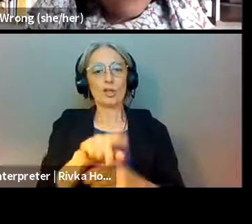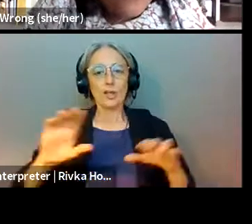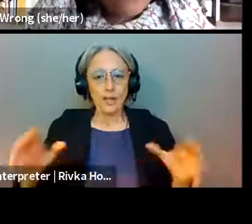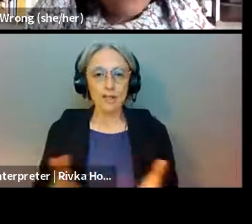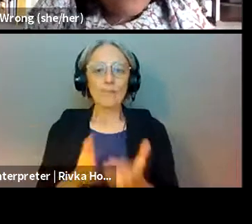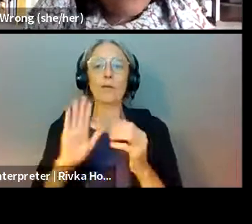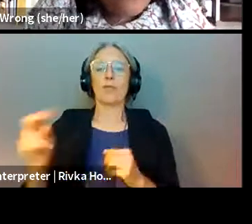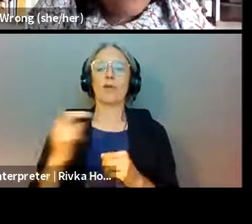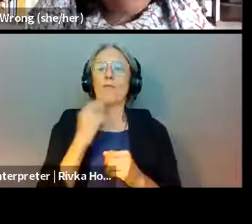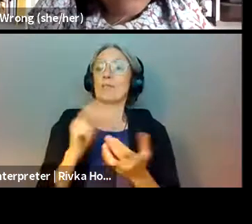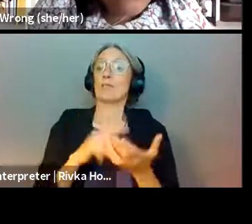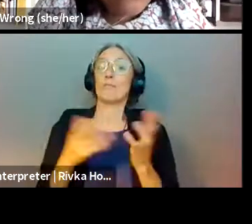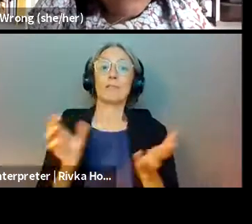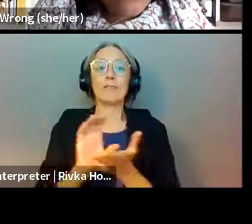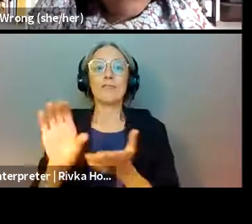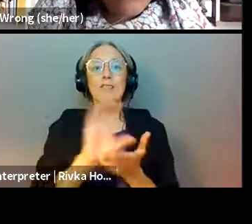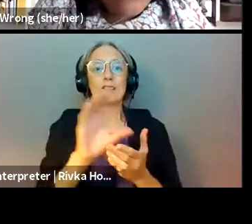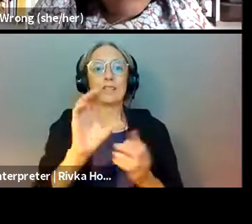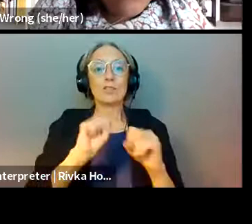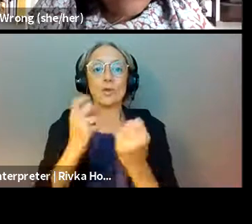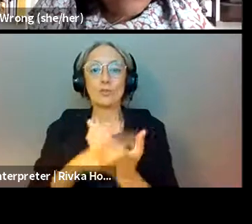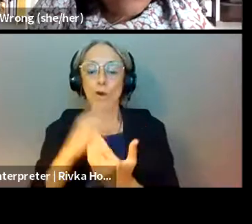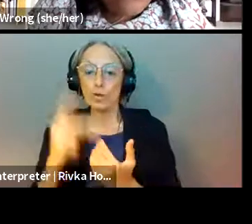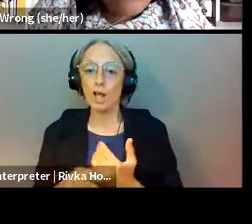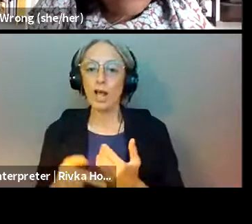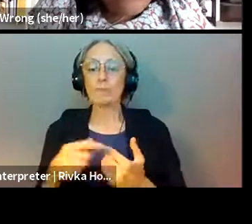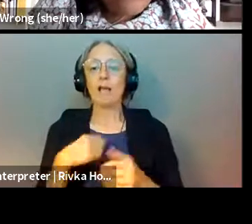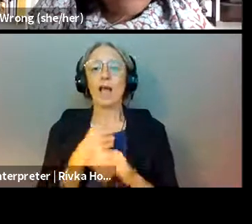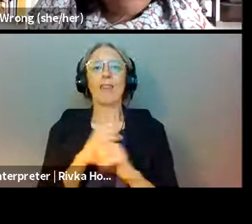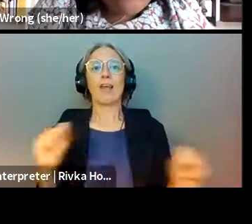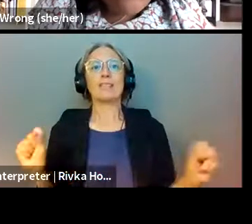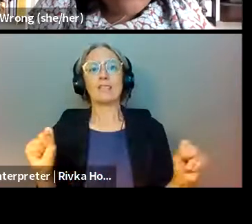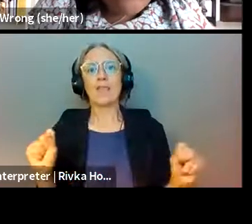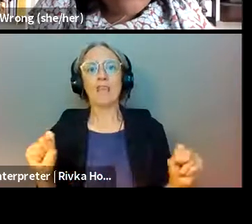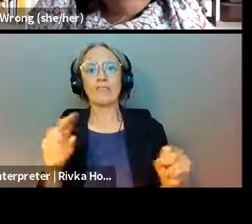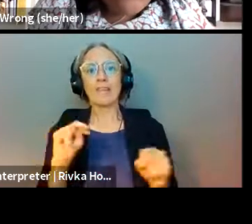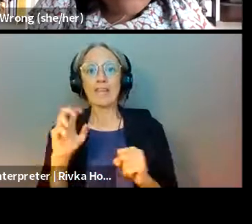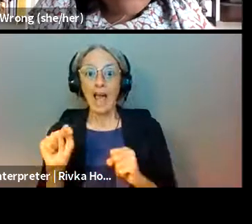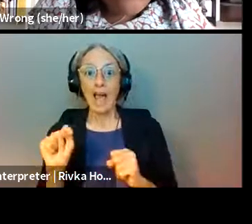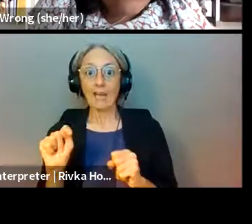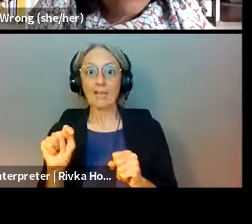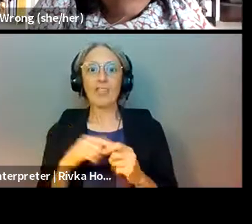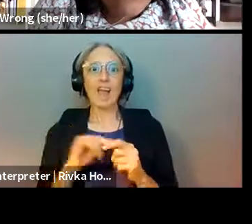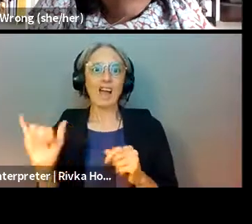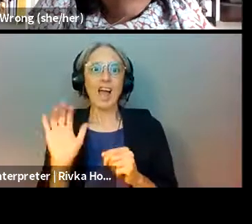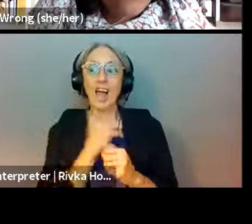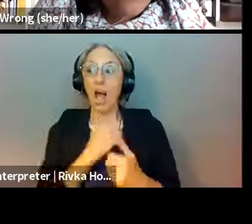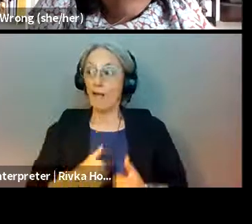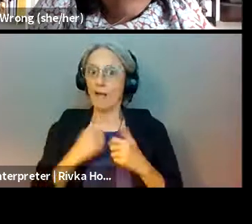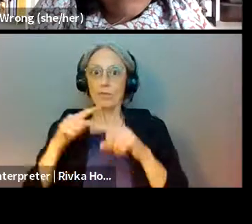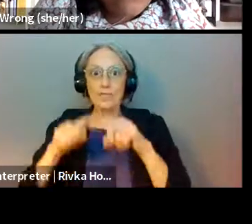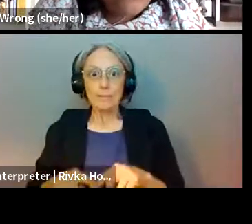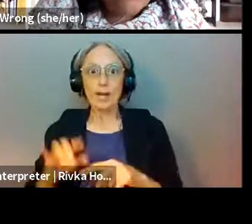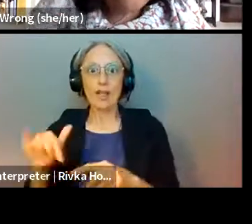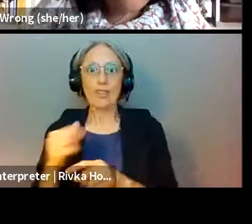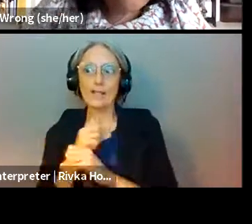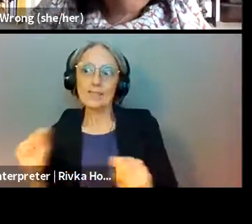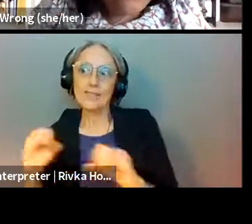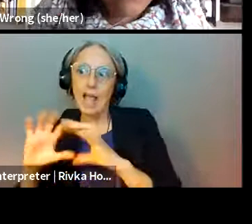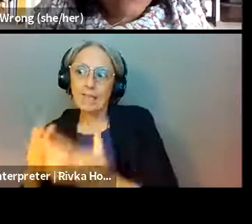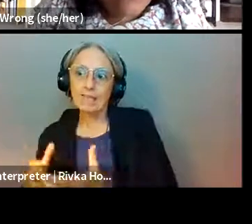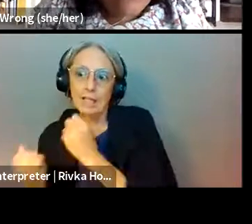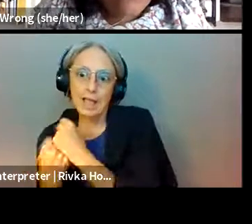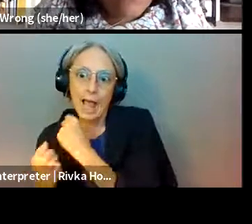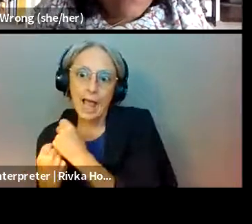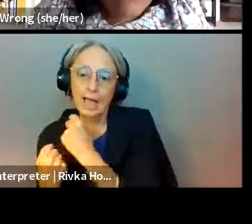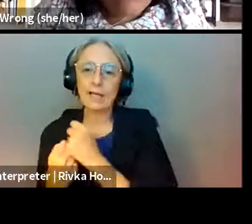social programs and the safety net that like our lives rely on. If only 10%